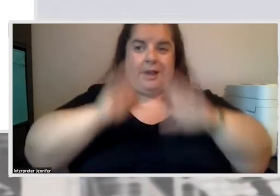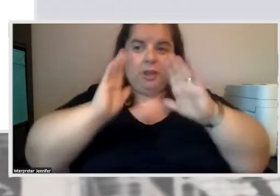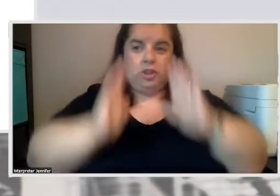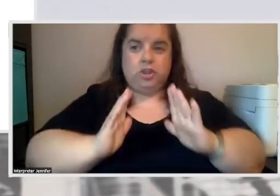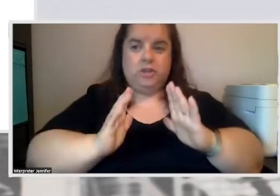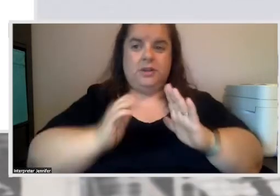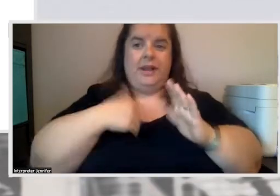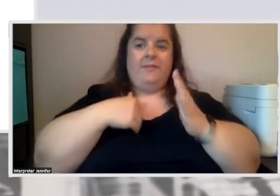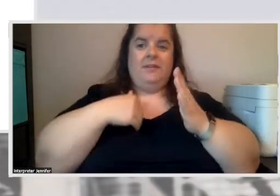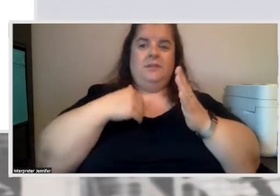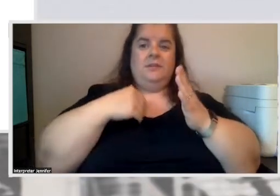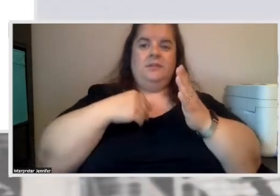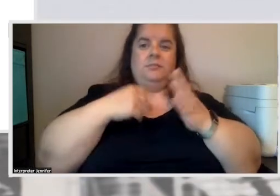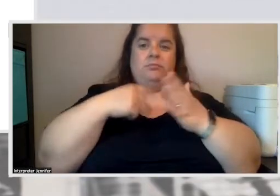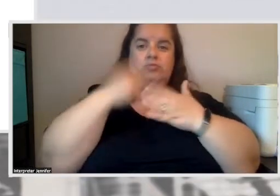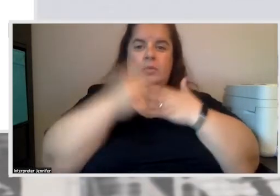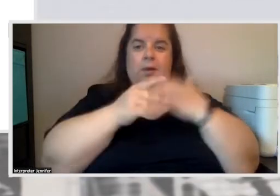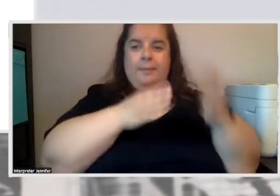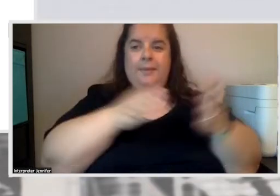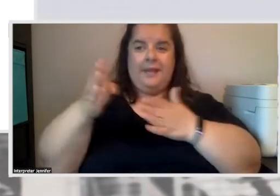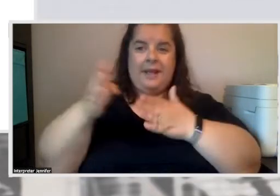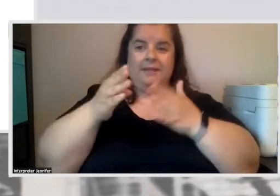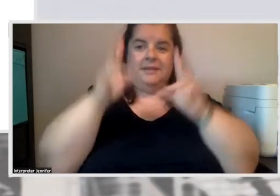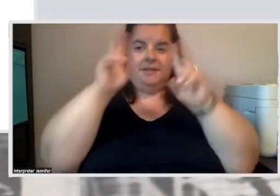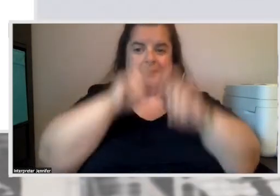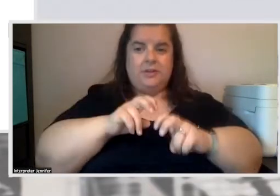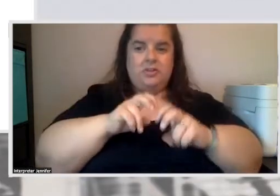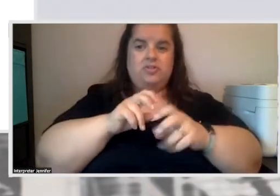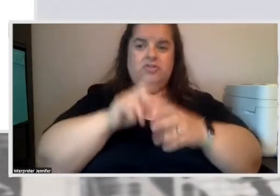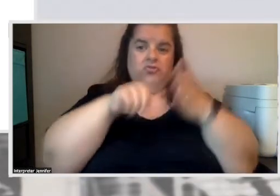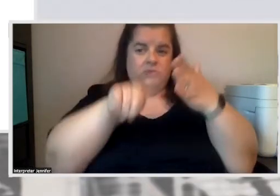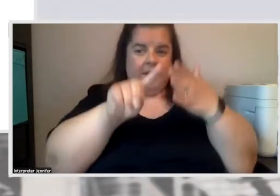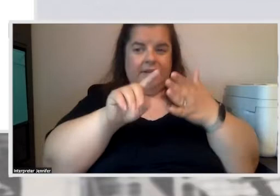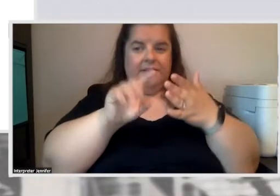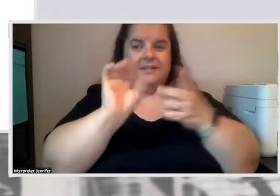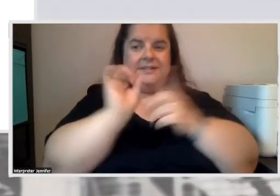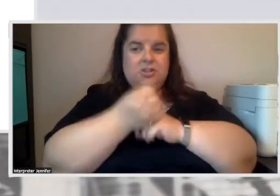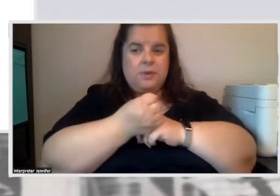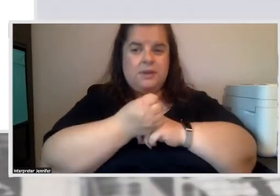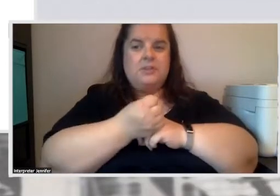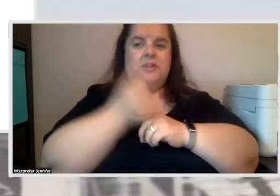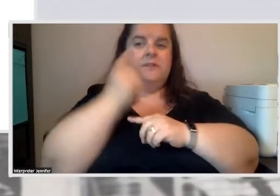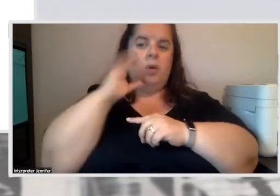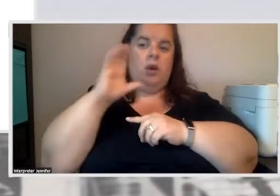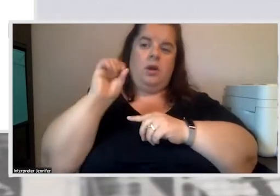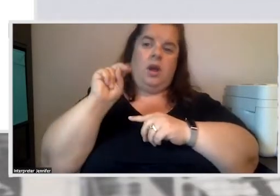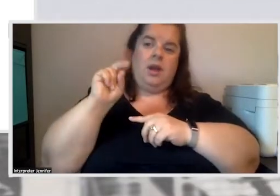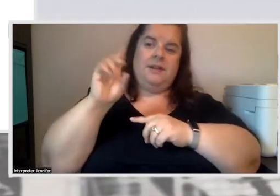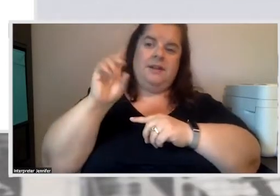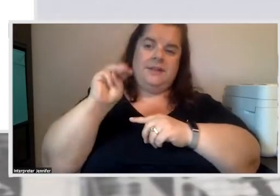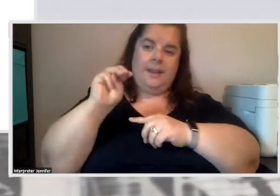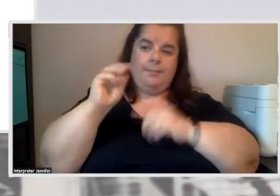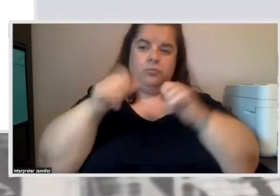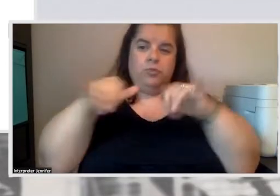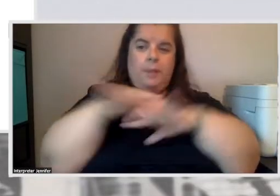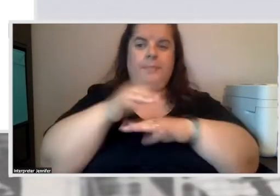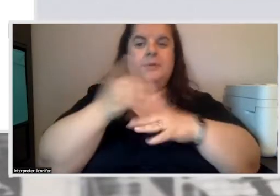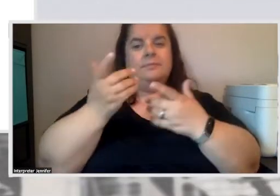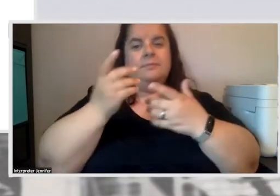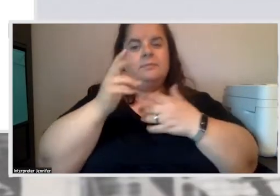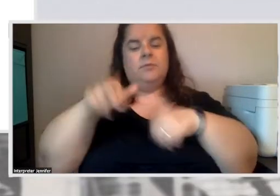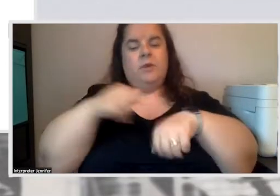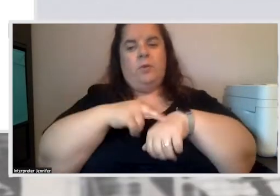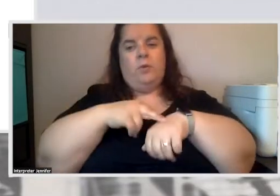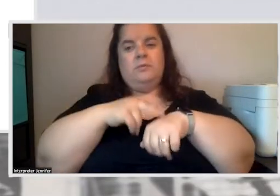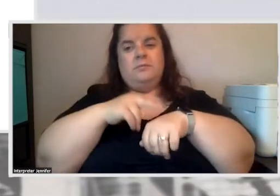programmatic inspection to adequately track conditions of condemned properties over time, in addition to our standard code enforcement